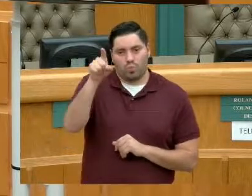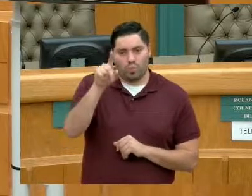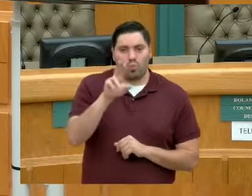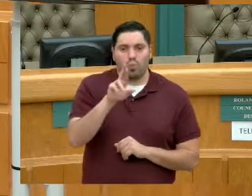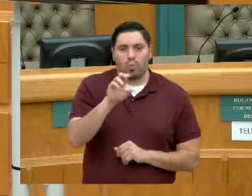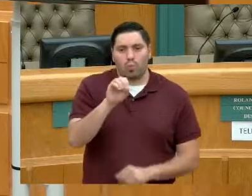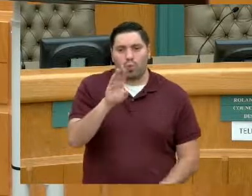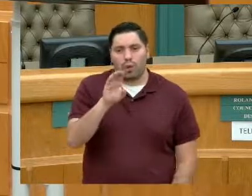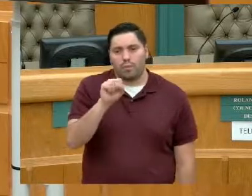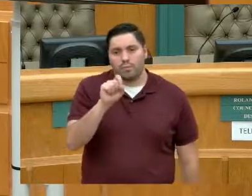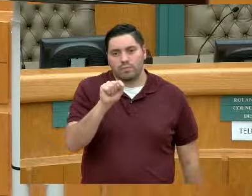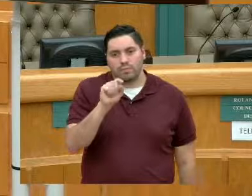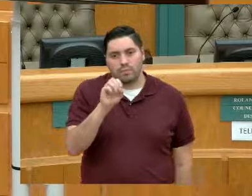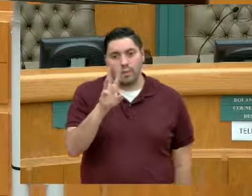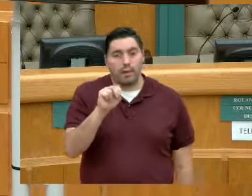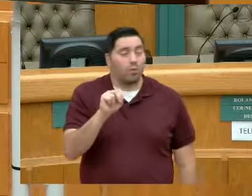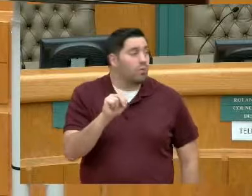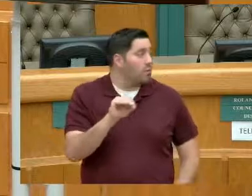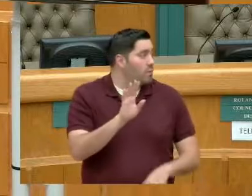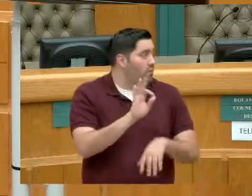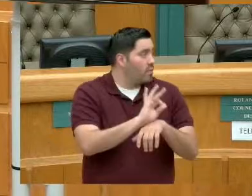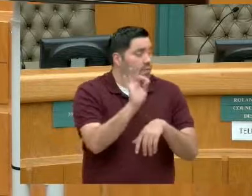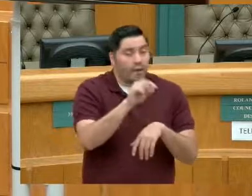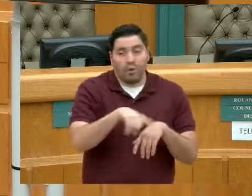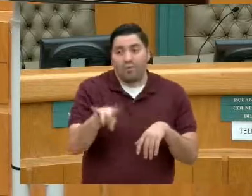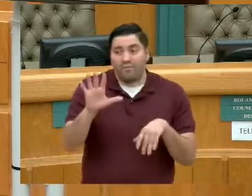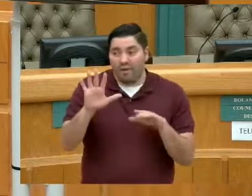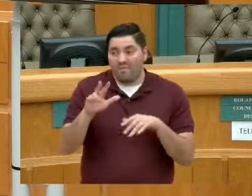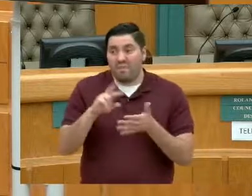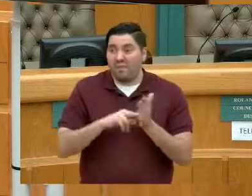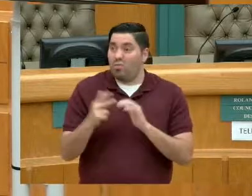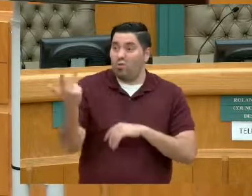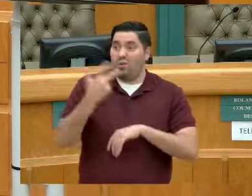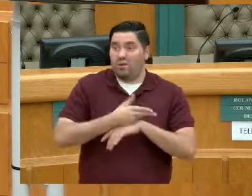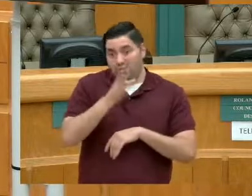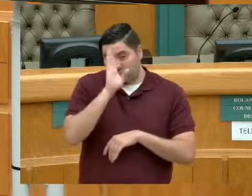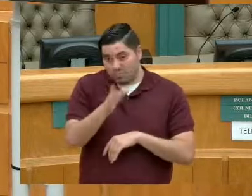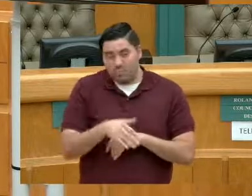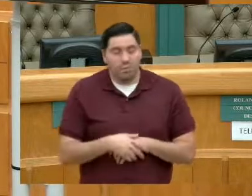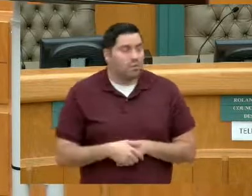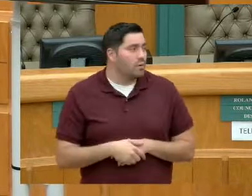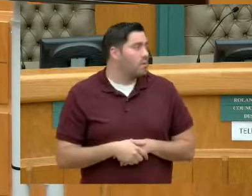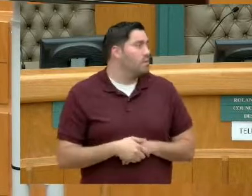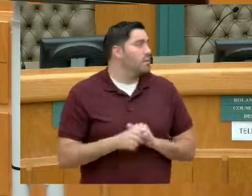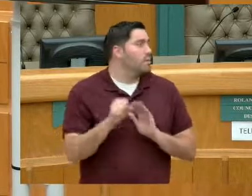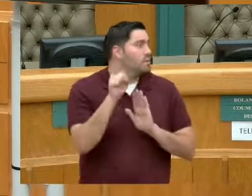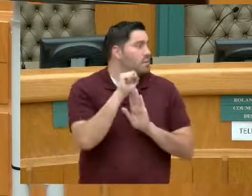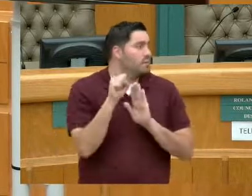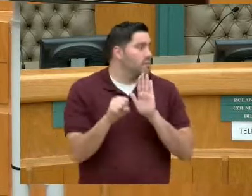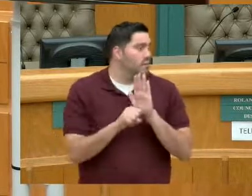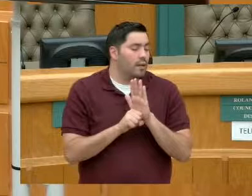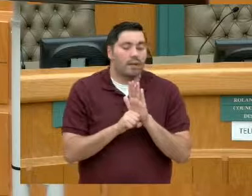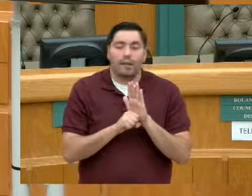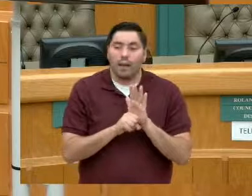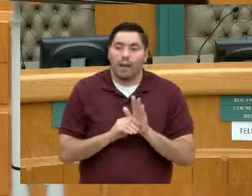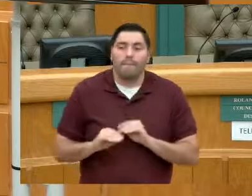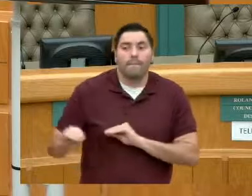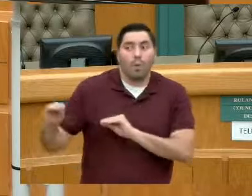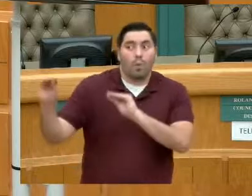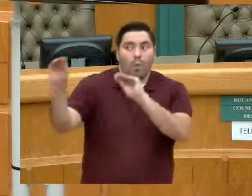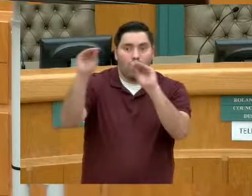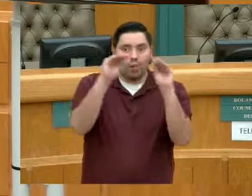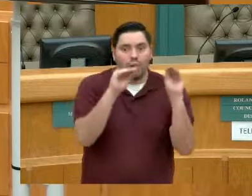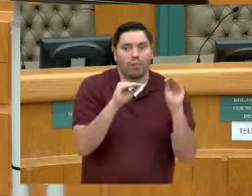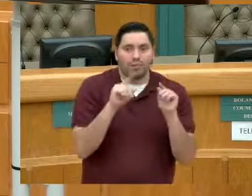so that's a good opportunity, 3 days in a row from 9 to 5 as well. And it's the state